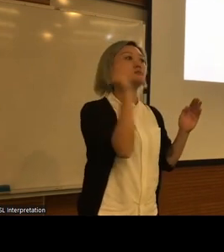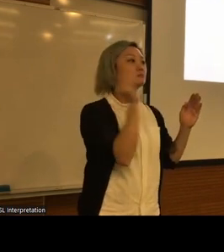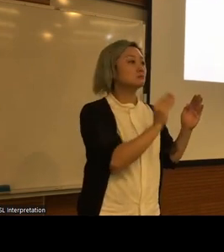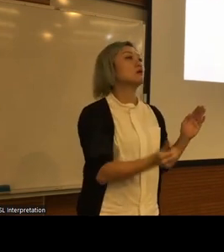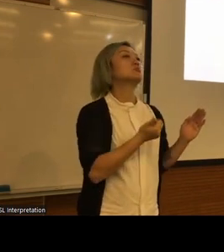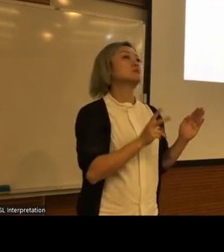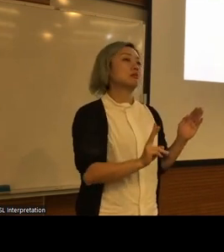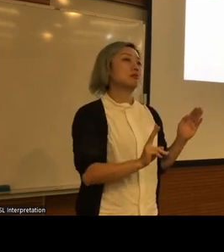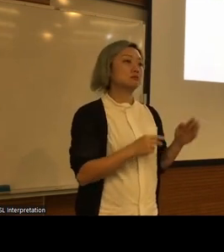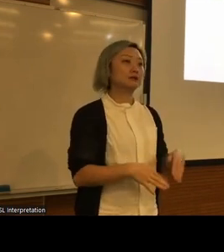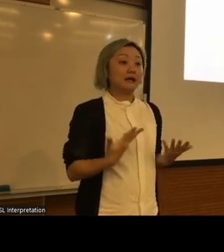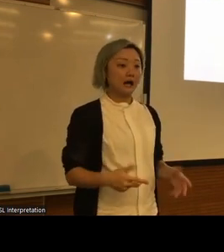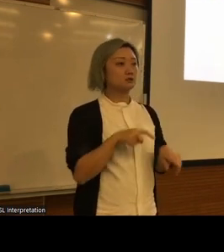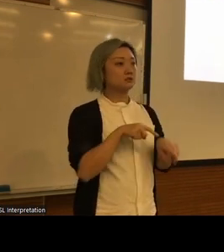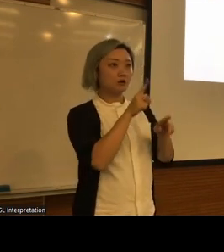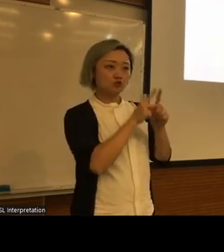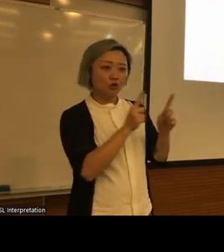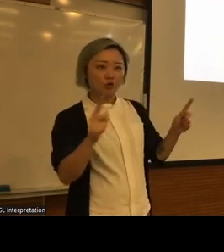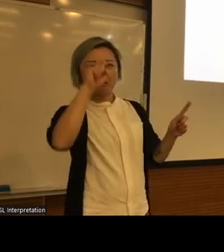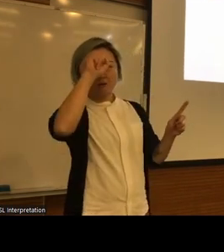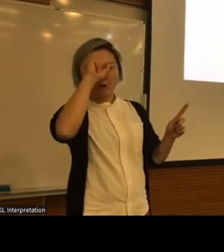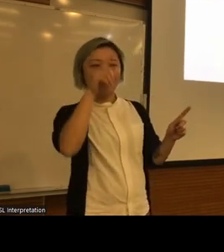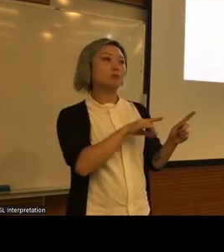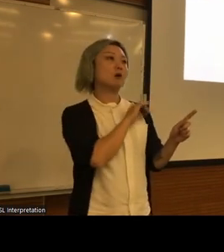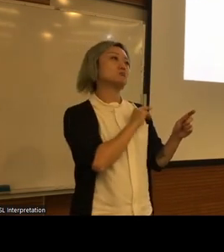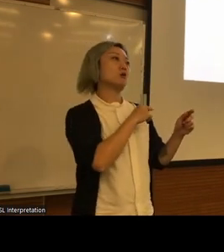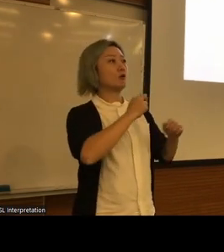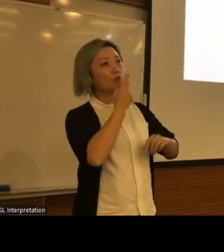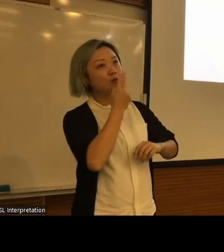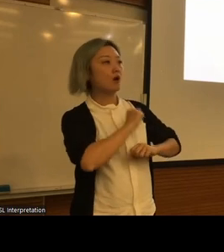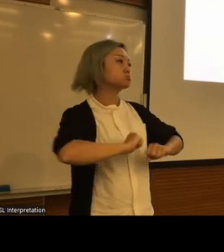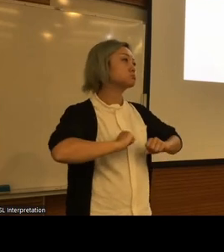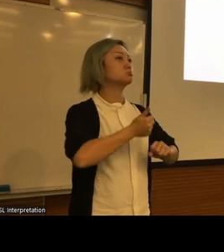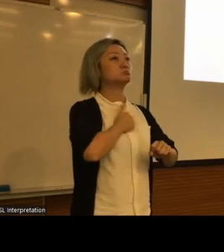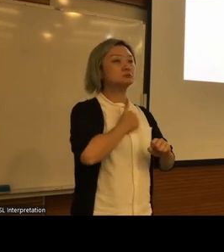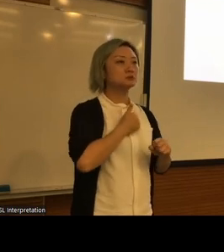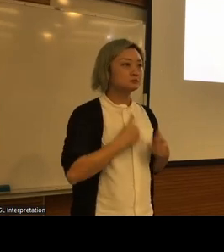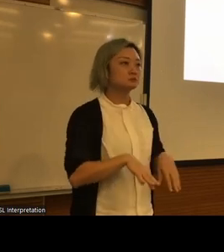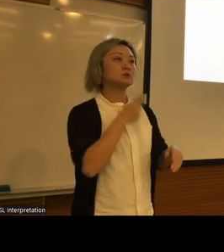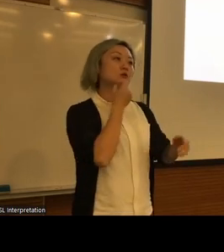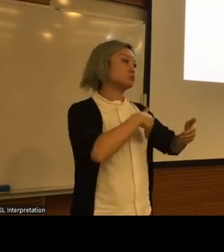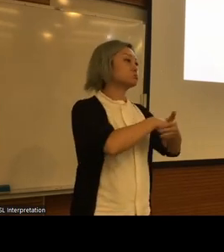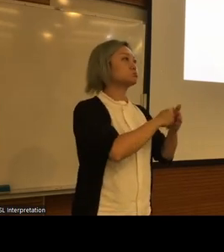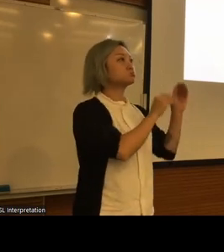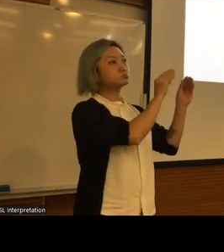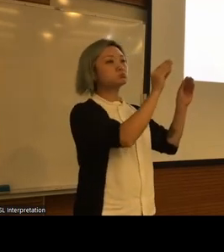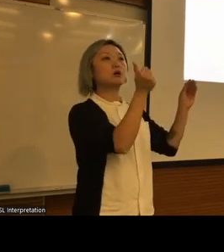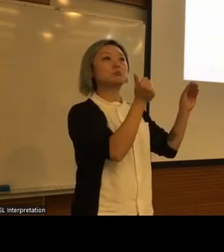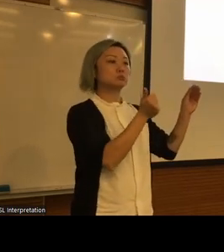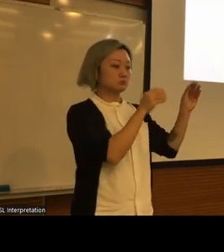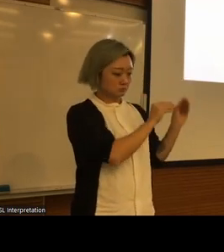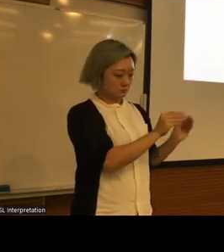Long-term memory has a large information storage capacity, and the storage requires